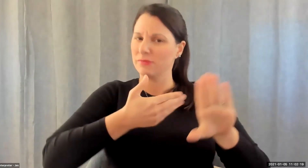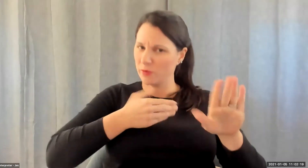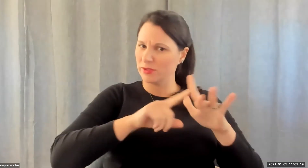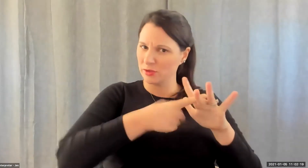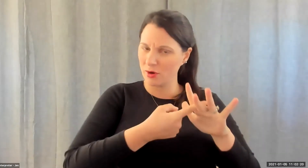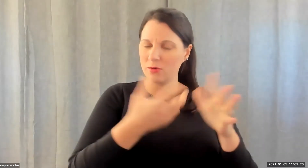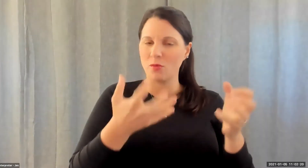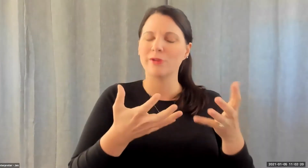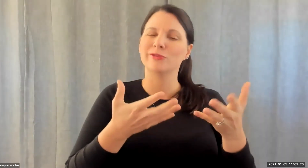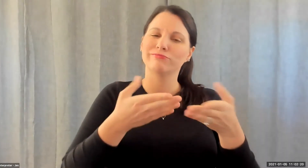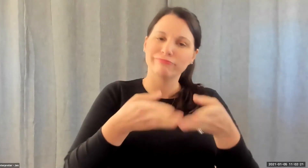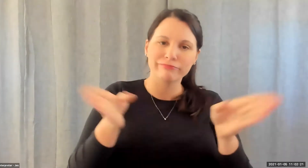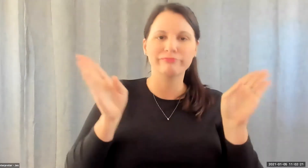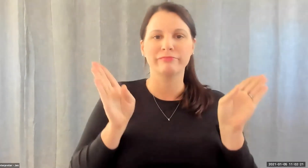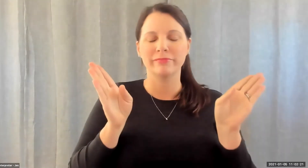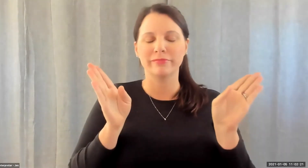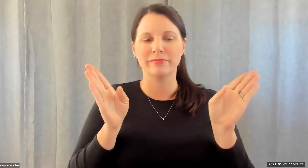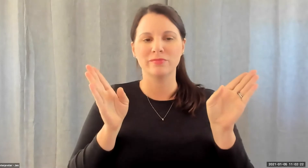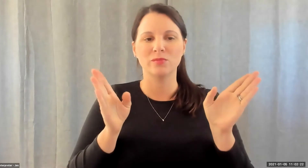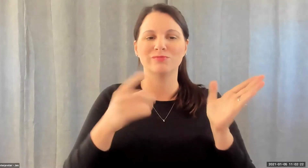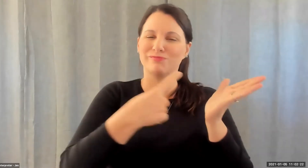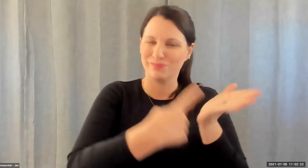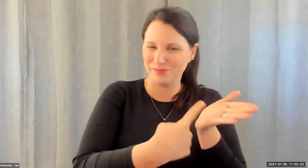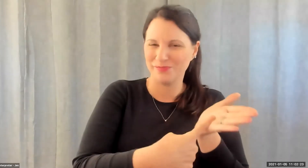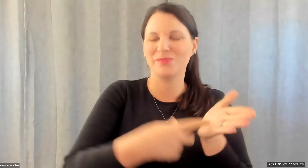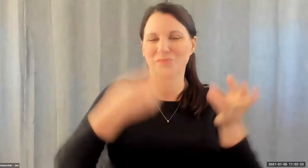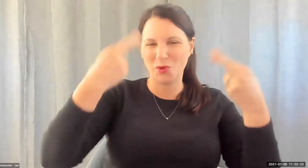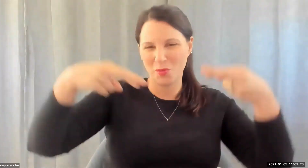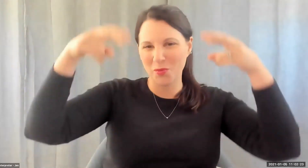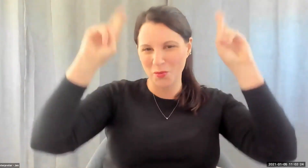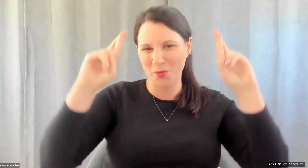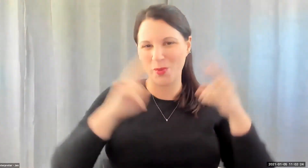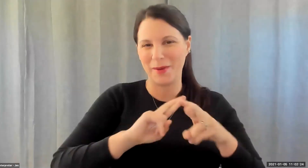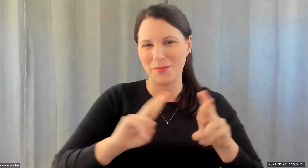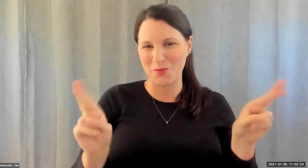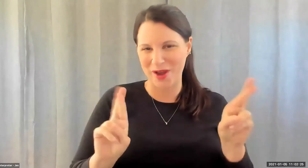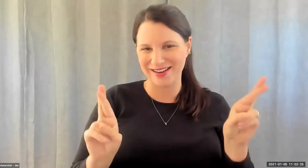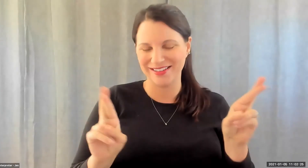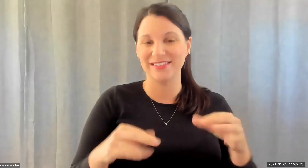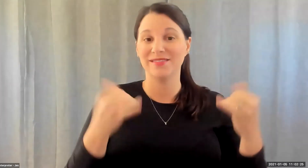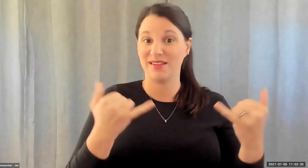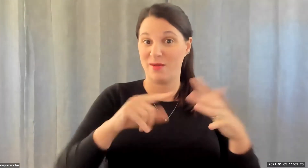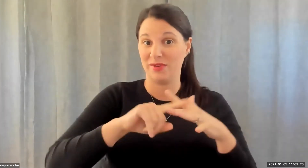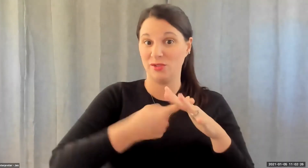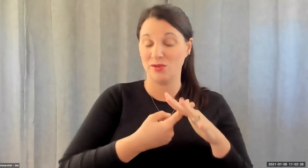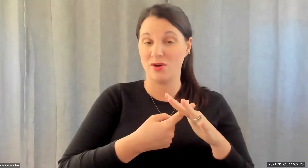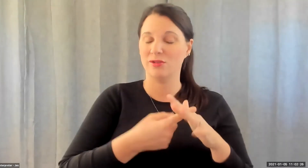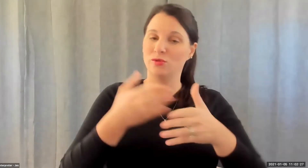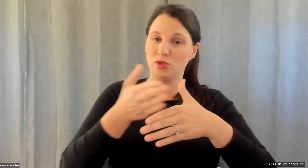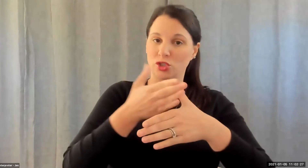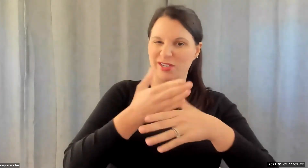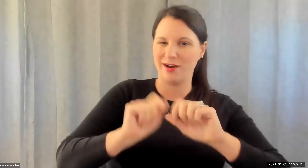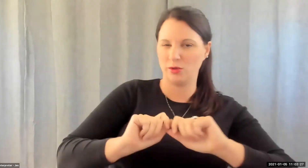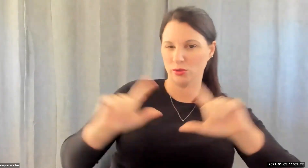a little brief overview of RAM Ready with you guys. So I'm going to go ahead and start sharing my screen. And please, if you have any